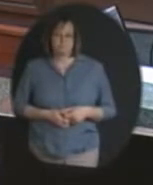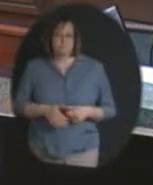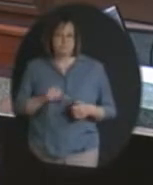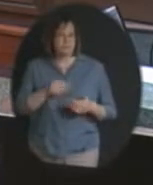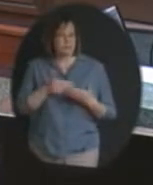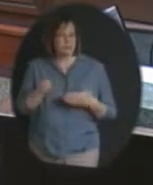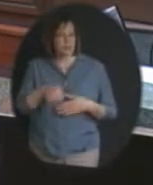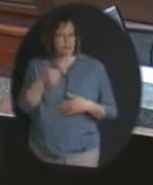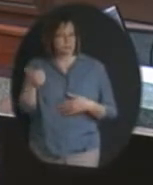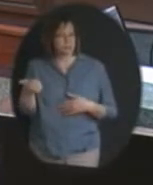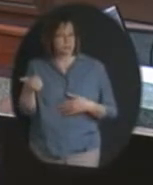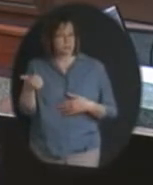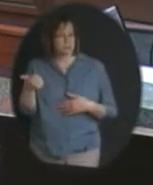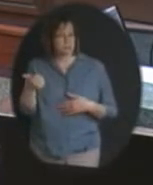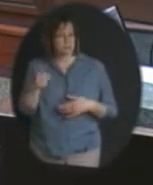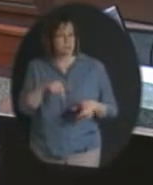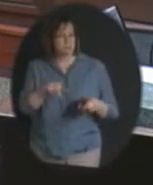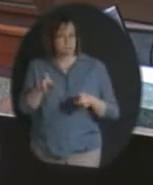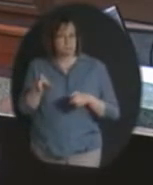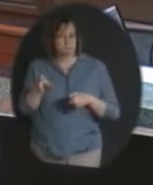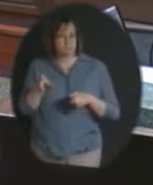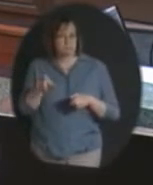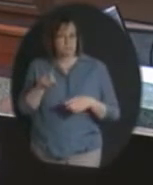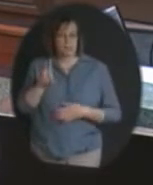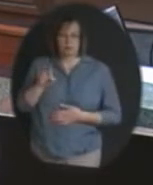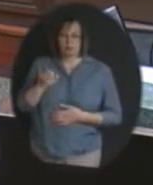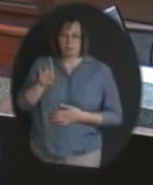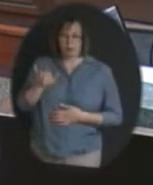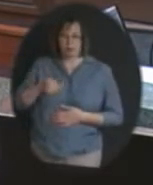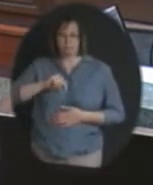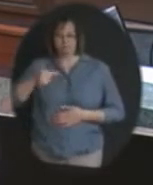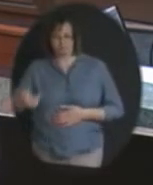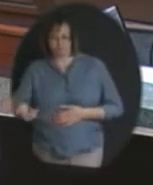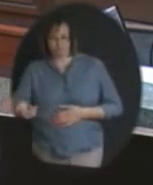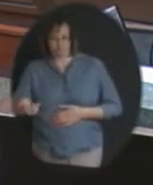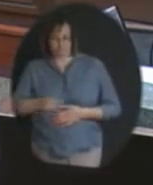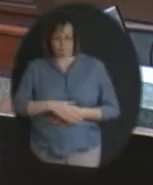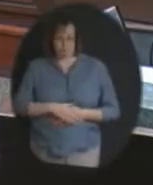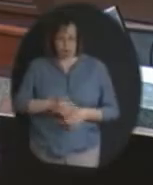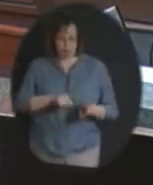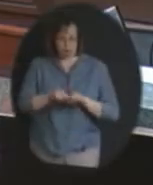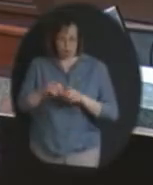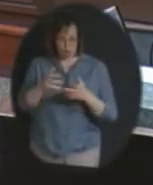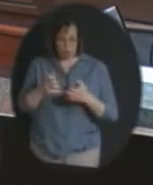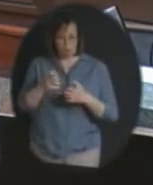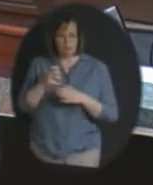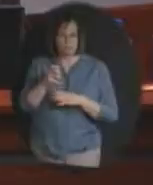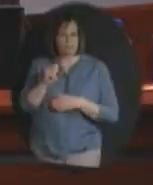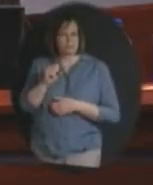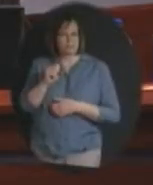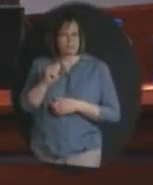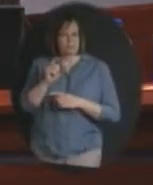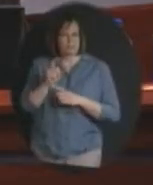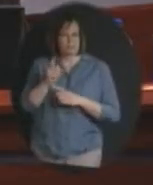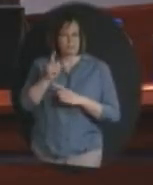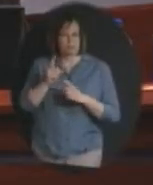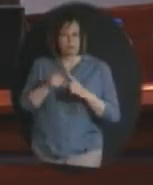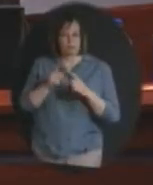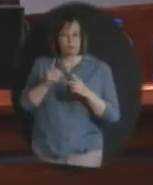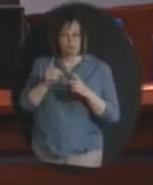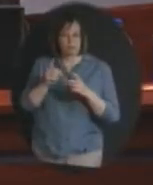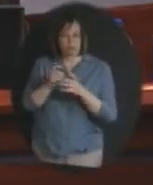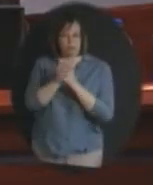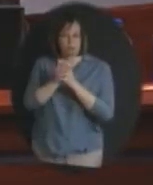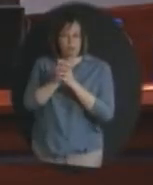Anything else? Then, Dr. Berry, it's your turn. I also want to take just a second to congratulate